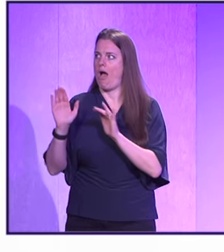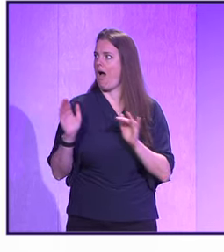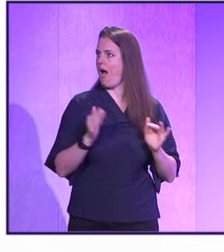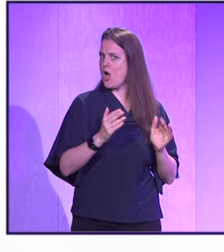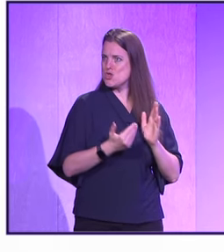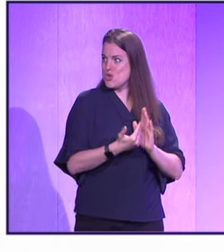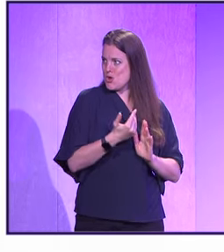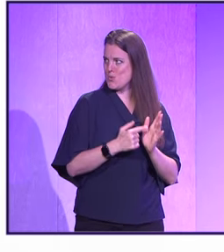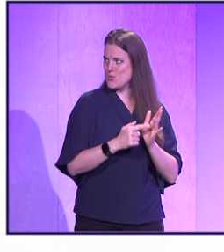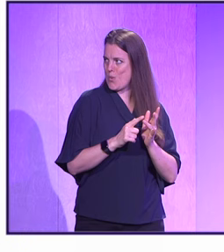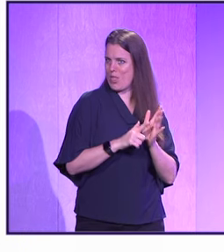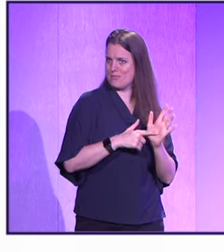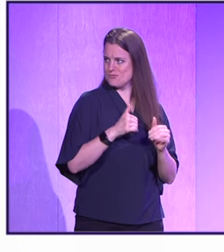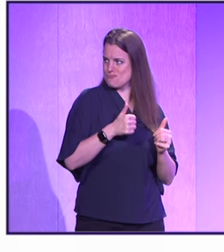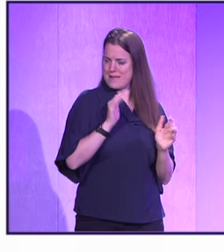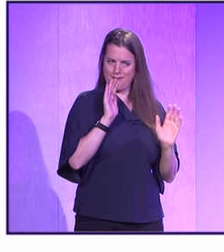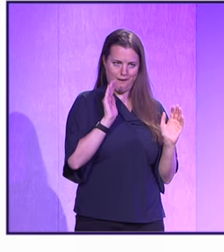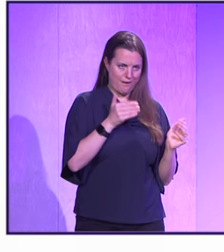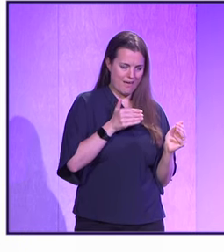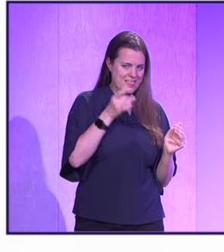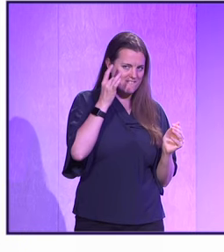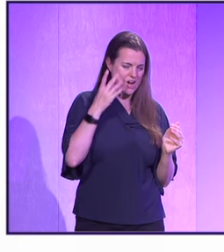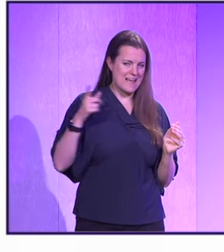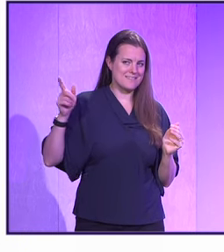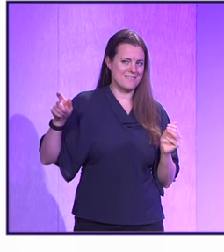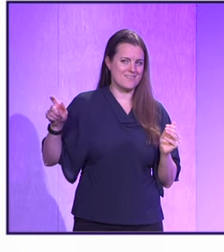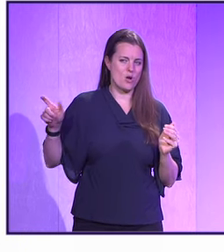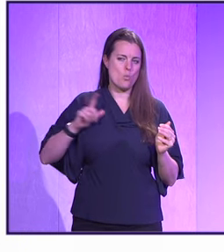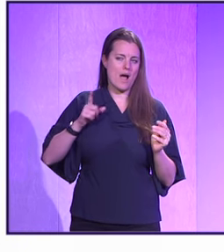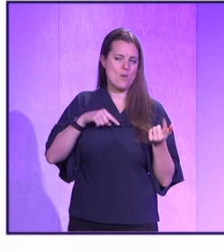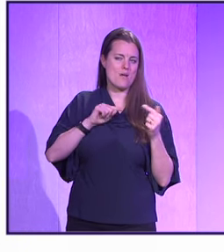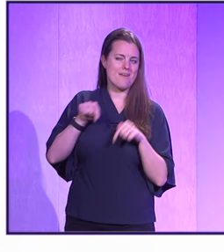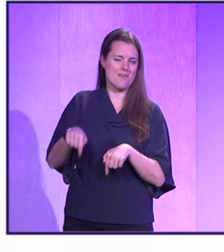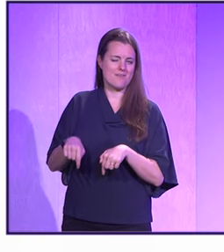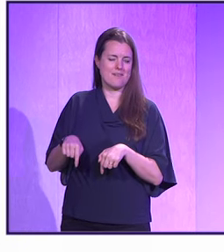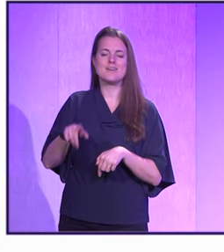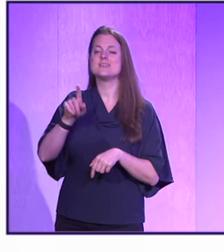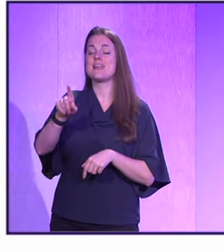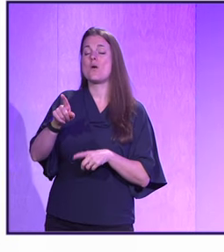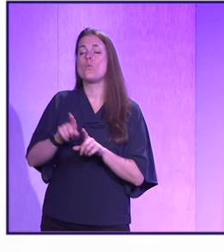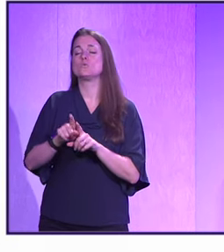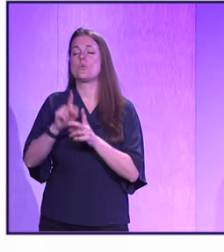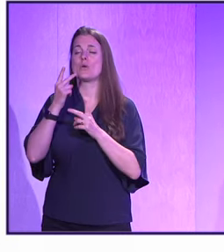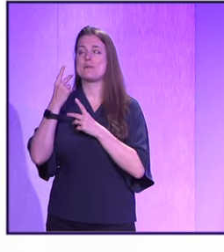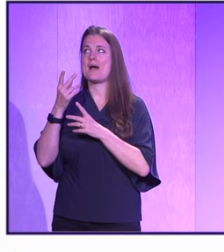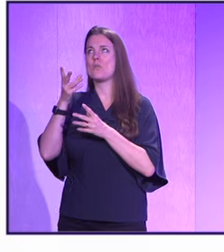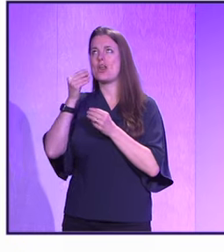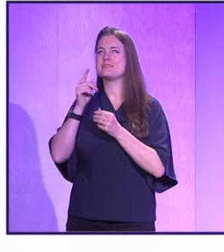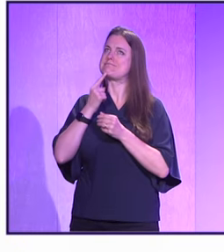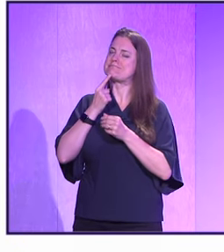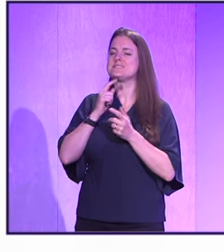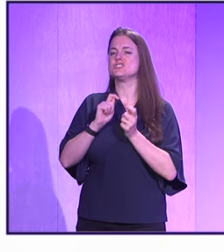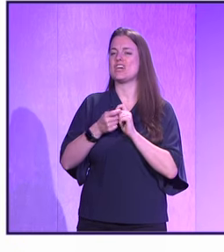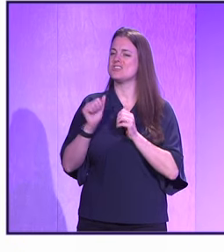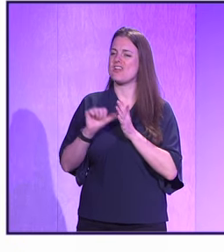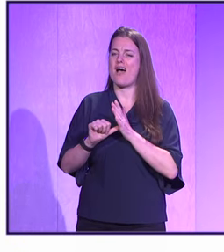We don't want to get distracted by the shiny new tools and technologies and lose sight of why we're here and what is our purpose. The other thing